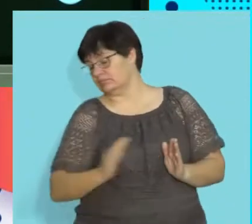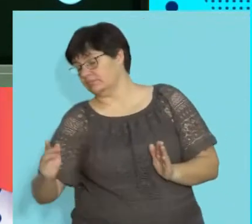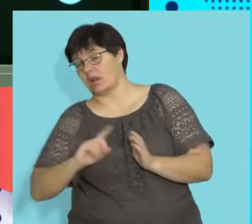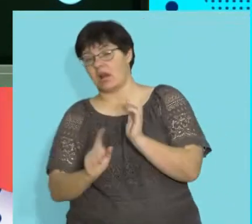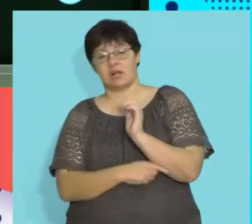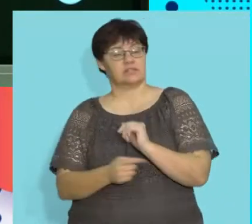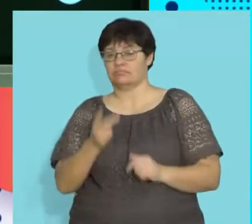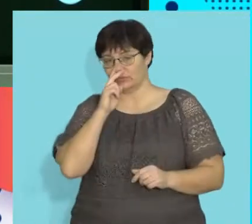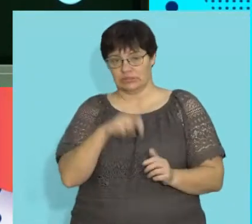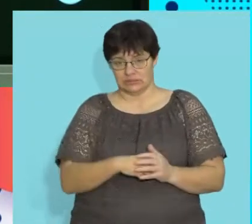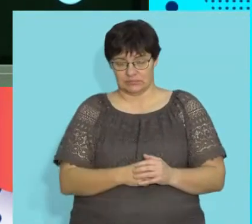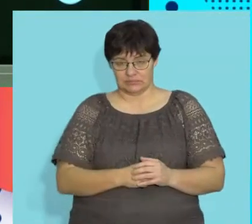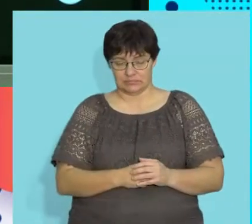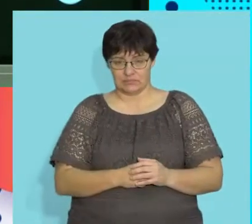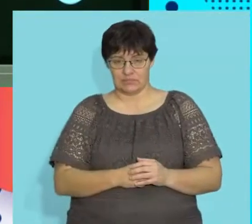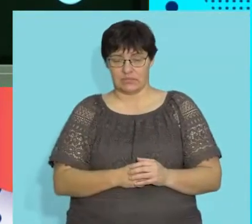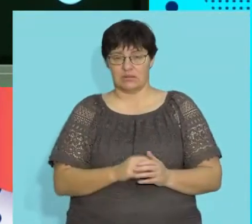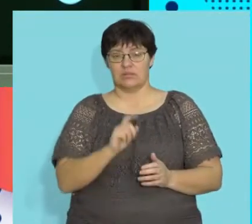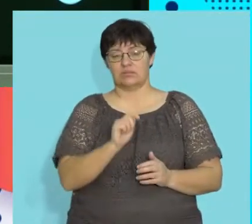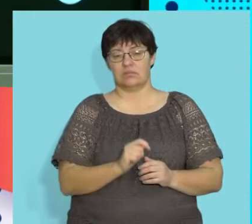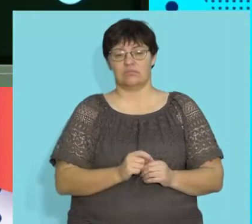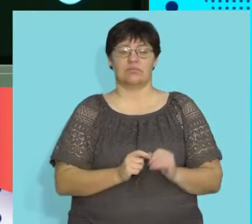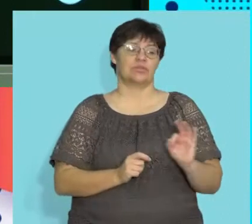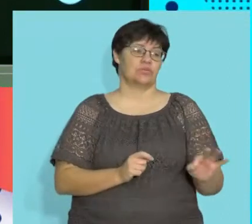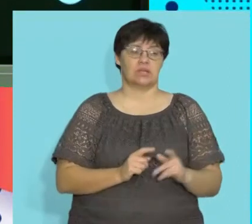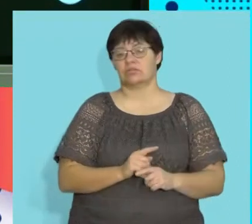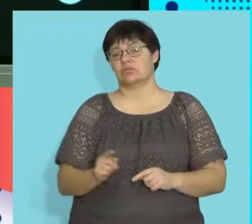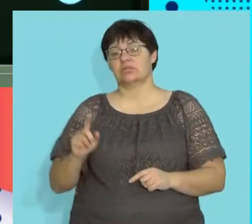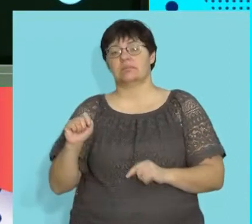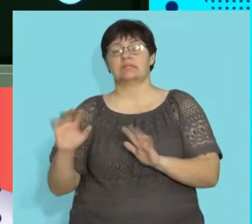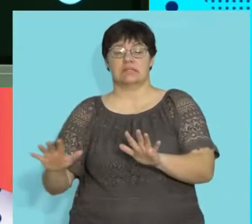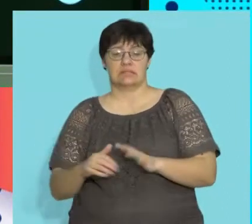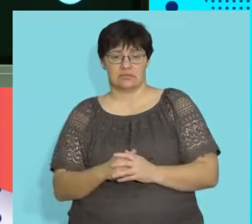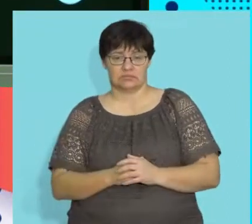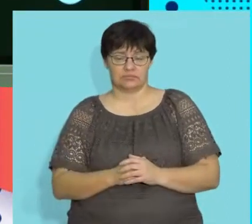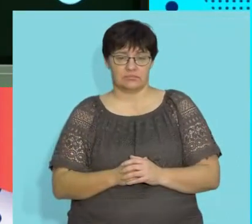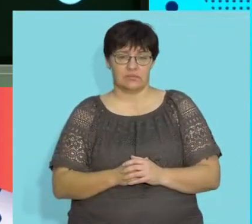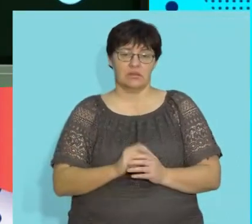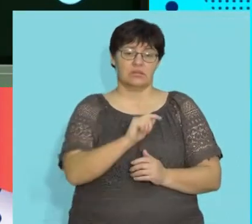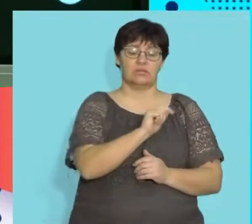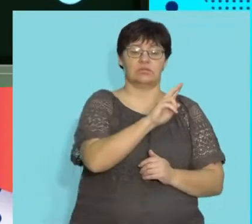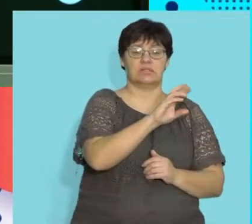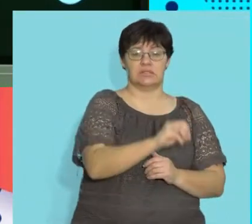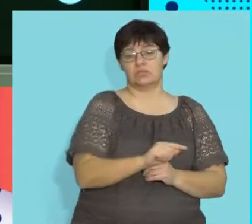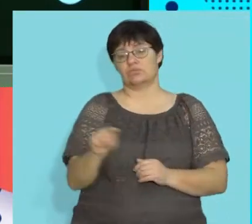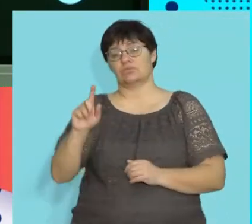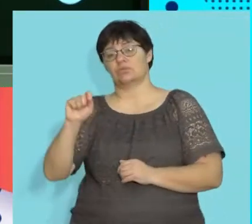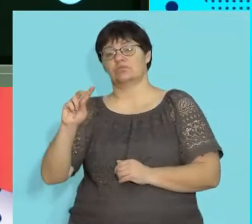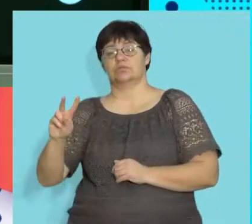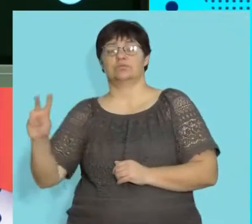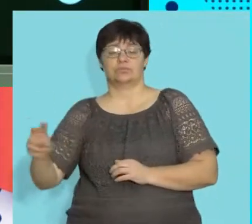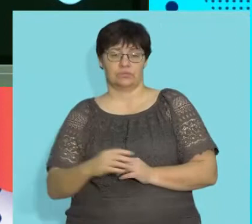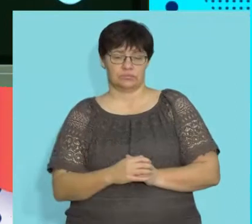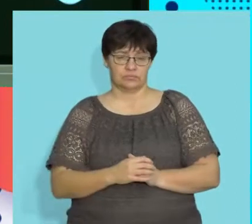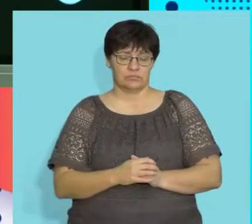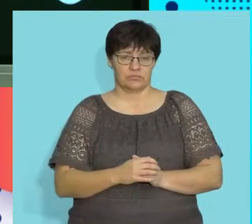last term. I could add terms together from term 3 to term 10, from term 20 to term 22.